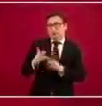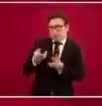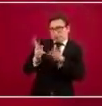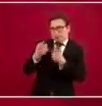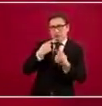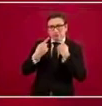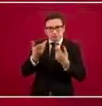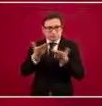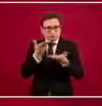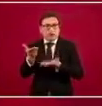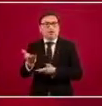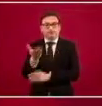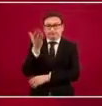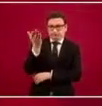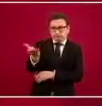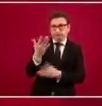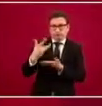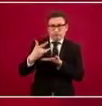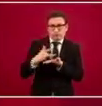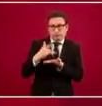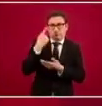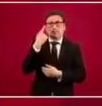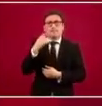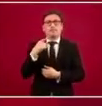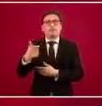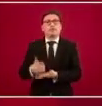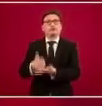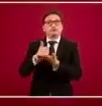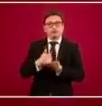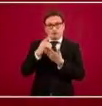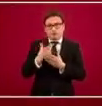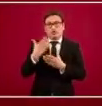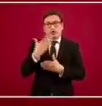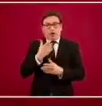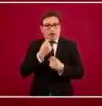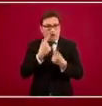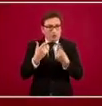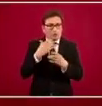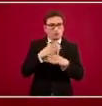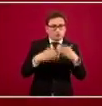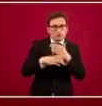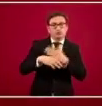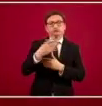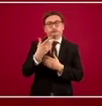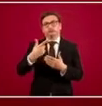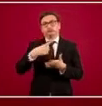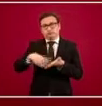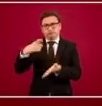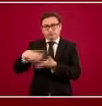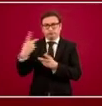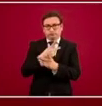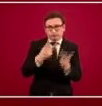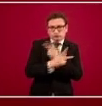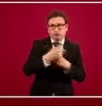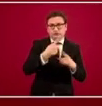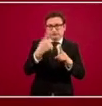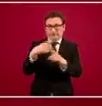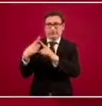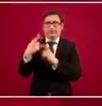he expressed the petition of support to facilitate access to certain products